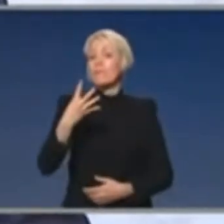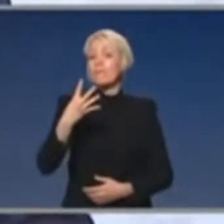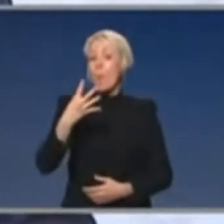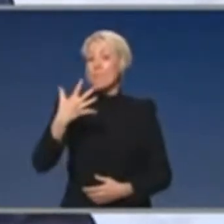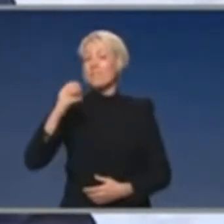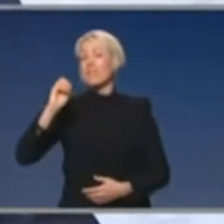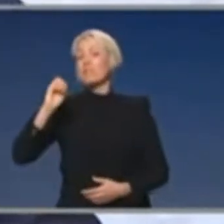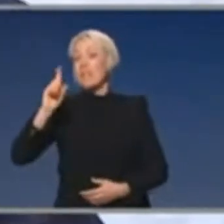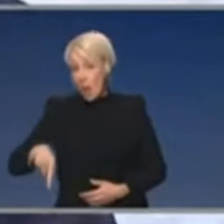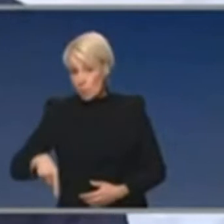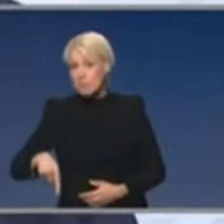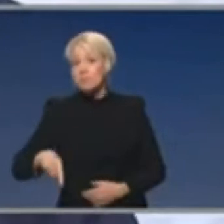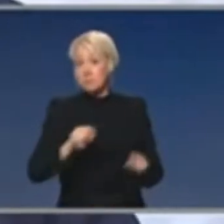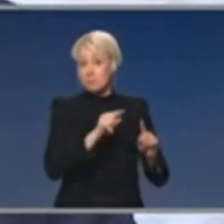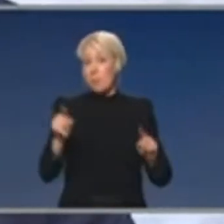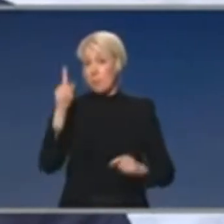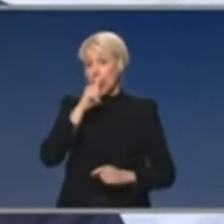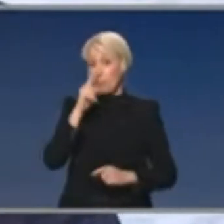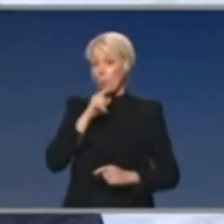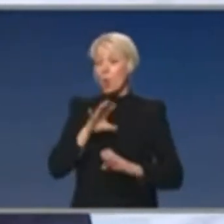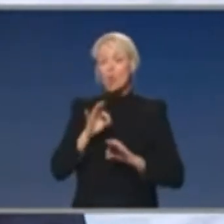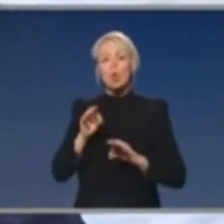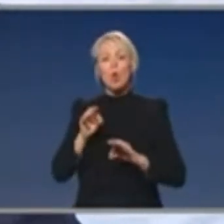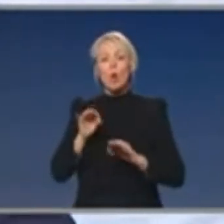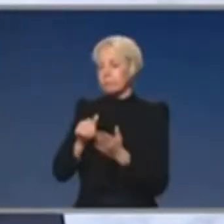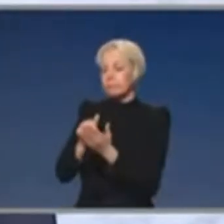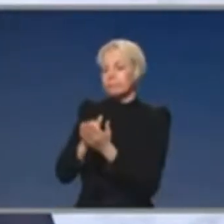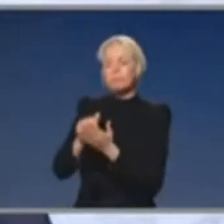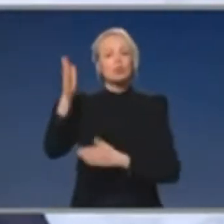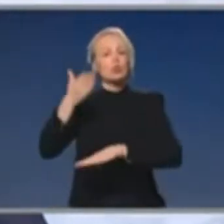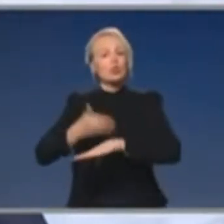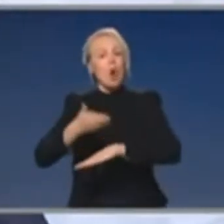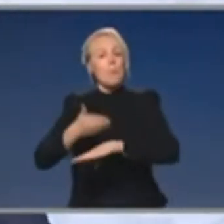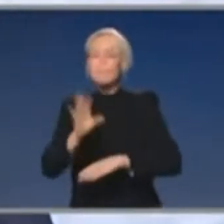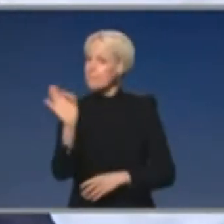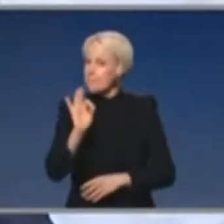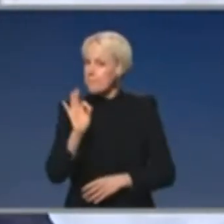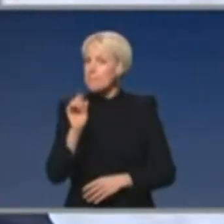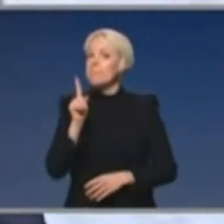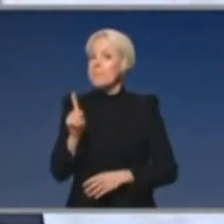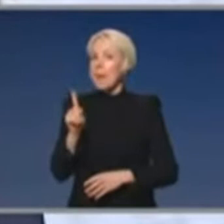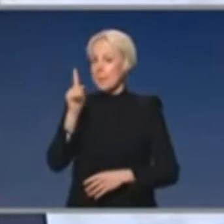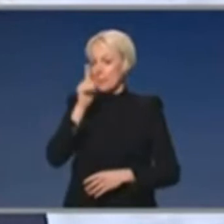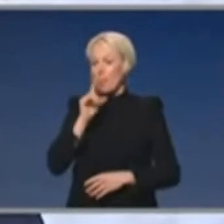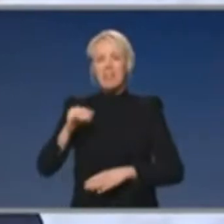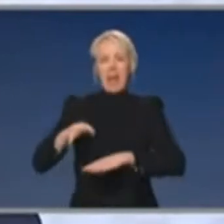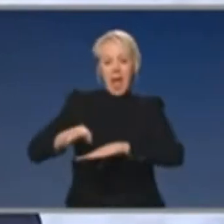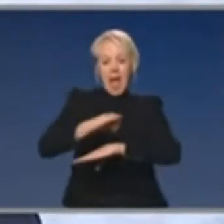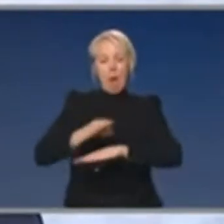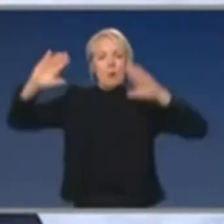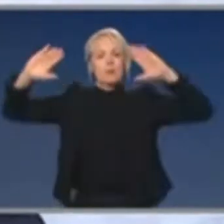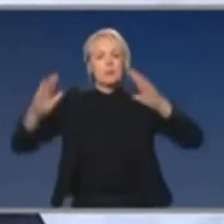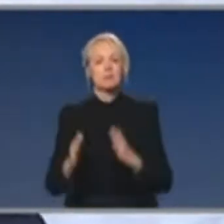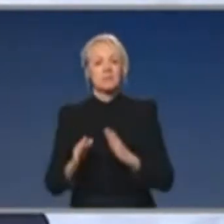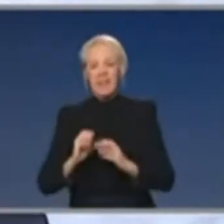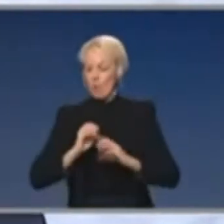Now, that isn't necessarily people who have lost their employment, but it also includes those whose employment has been reduced to